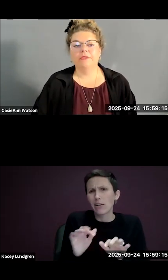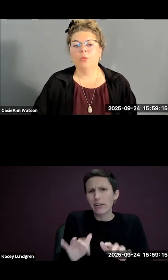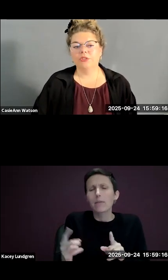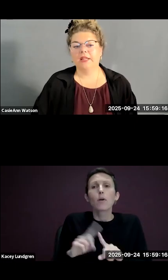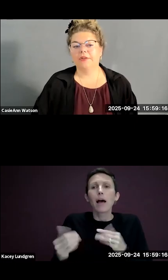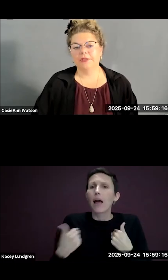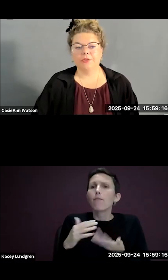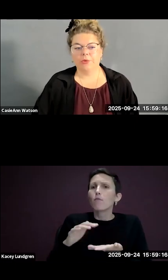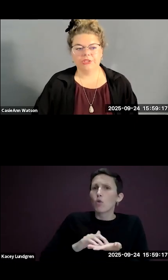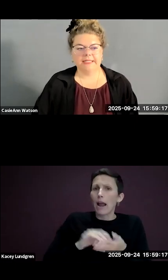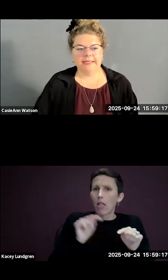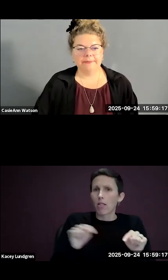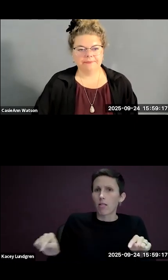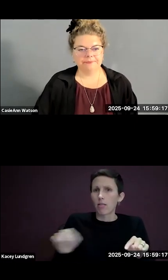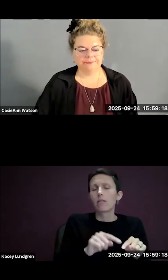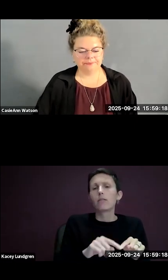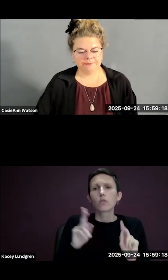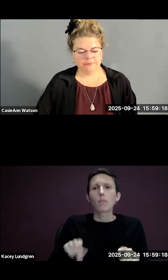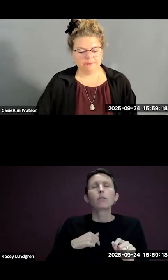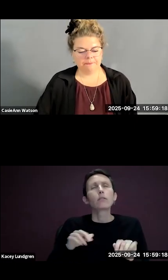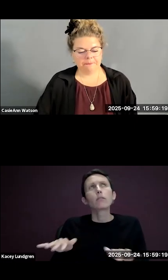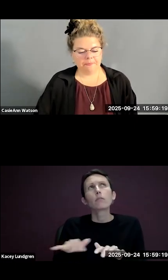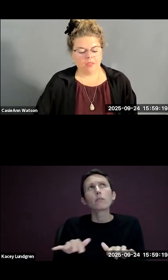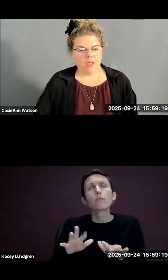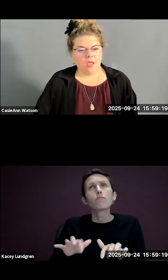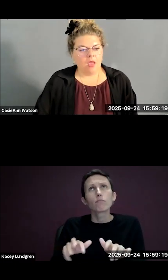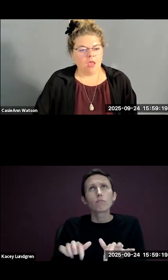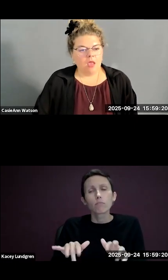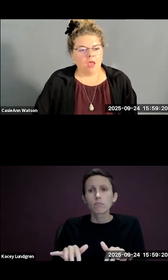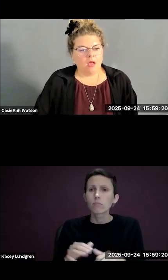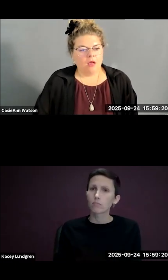user can feel which letter is for which key.